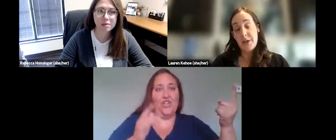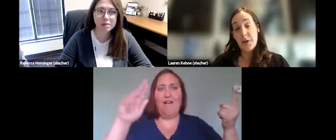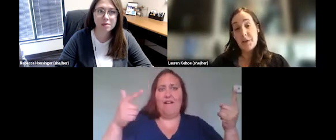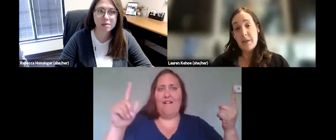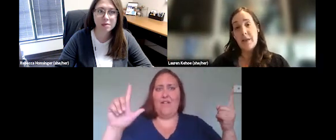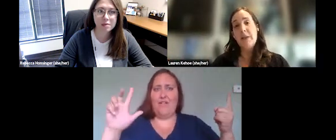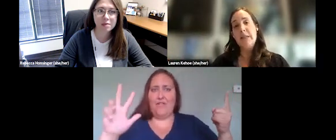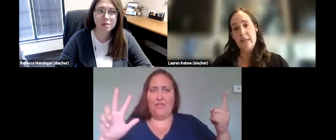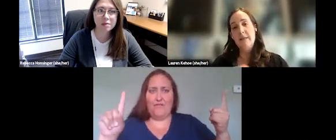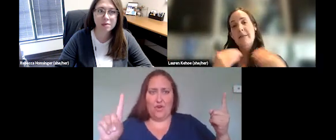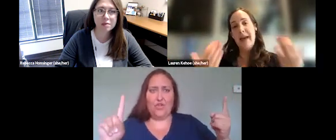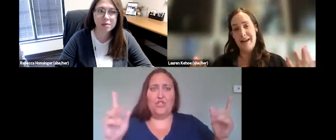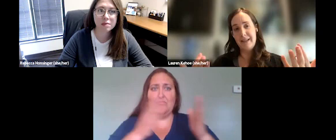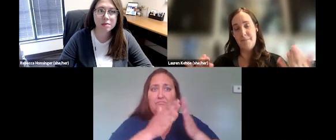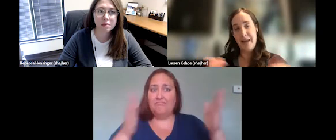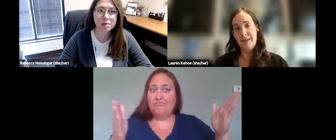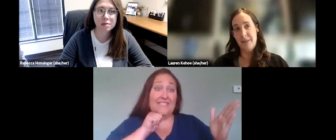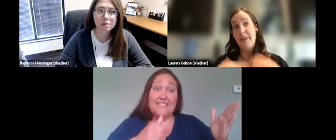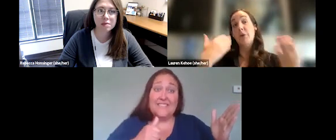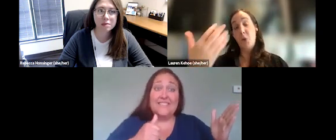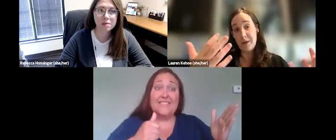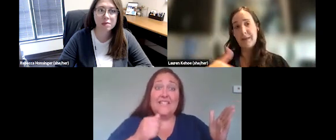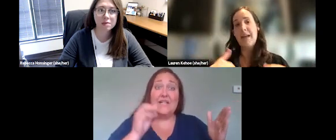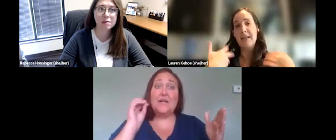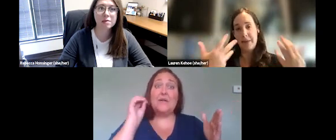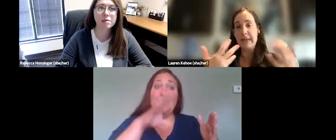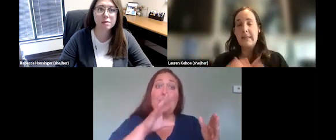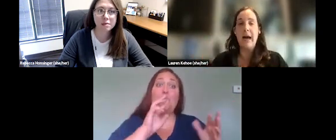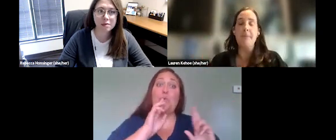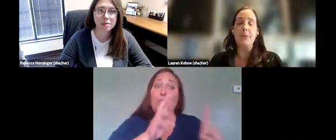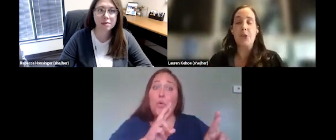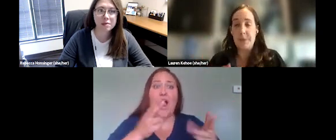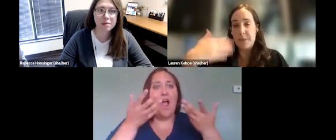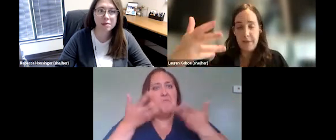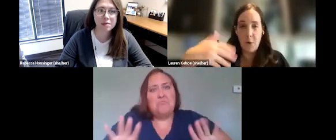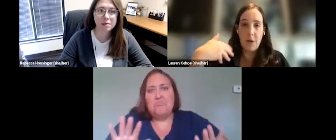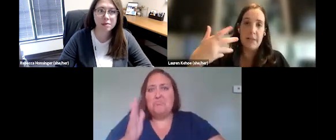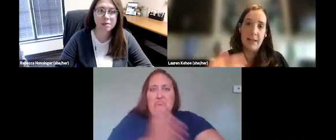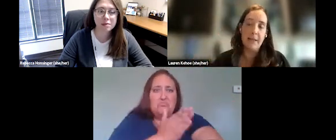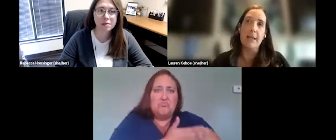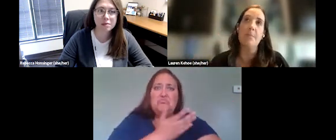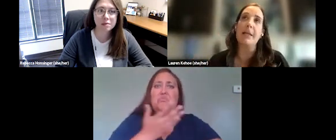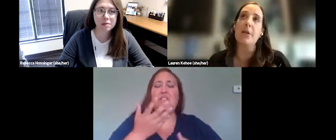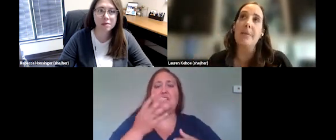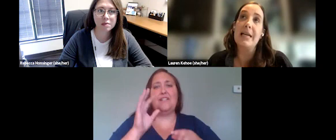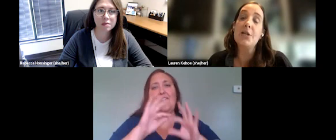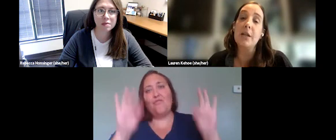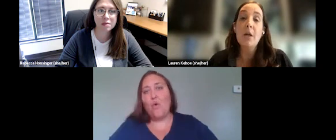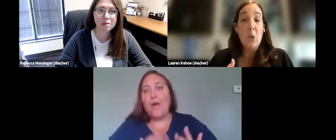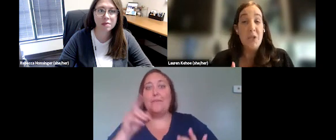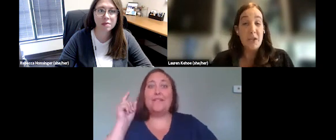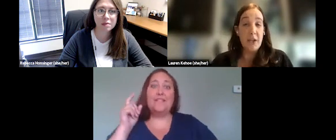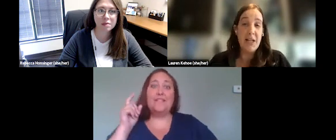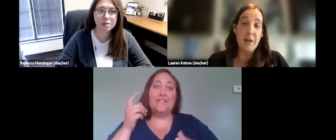until August 31st. And if they didn't then submit a report that they had done this, submit a form saying that they had completed the